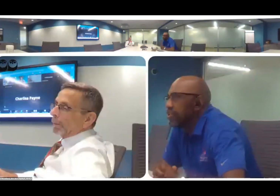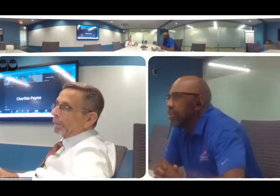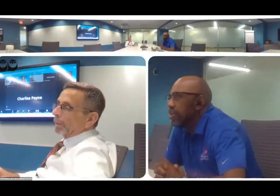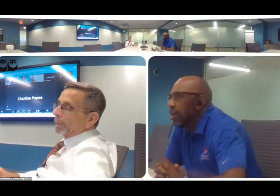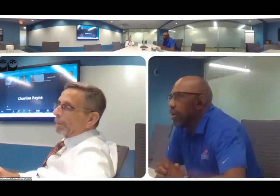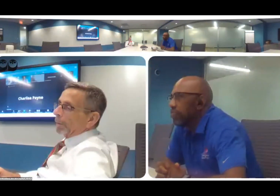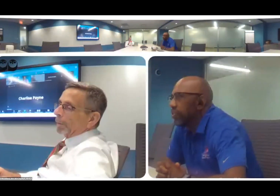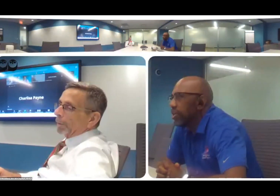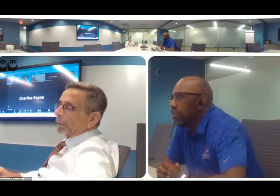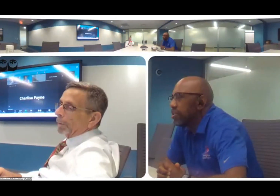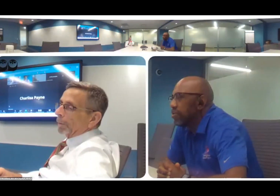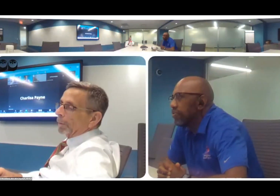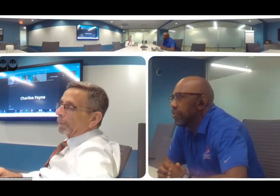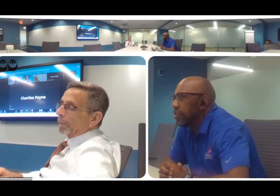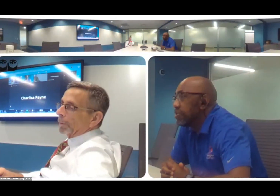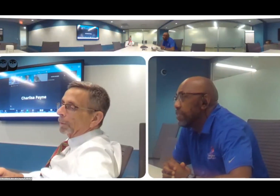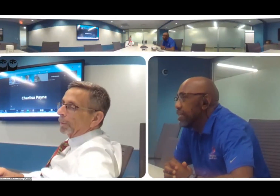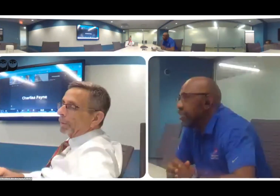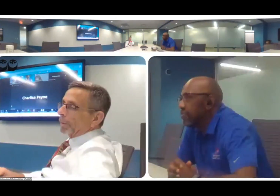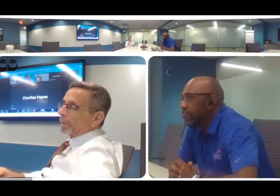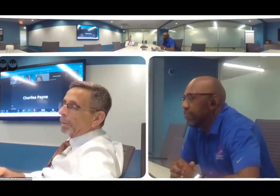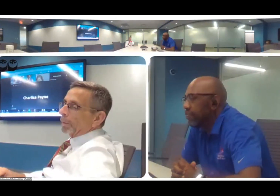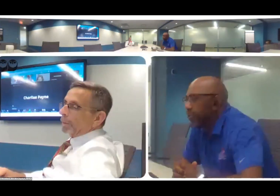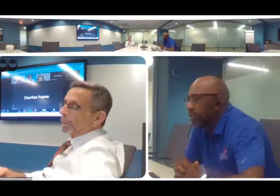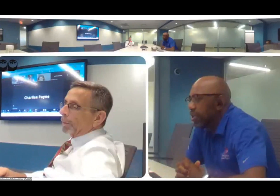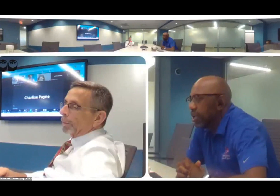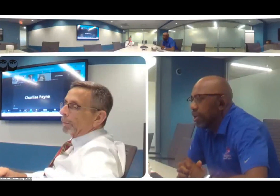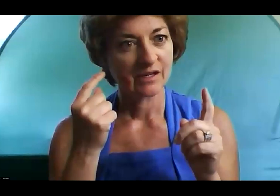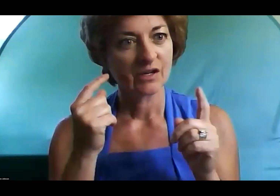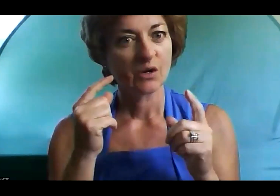realize is playing this over this medium